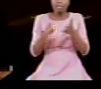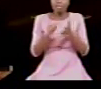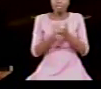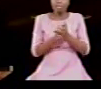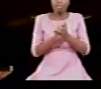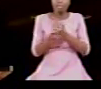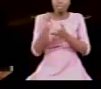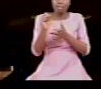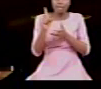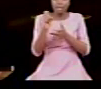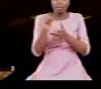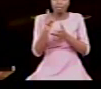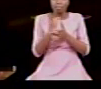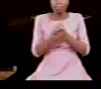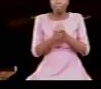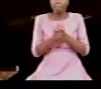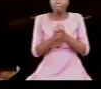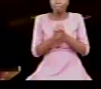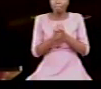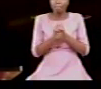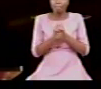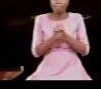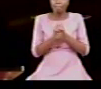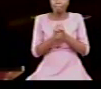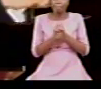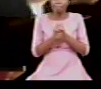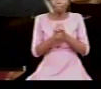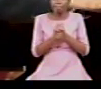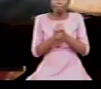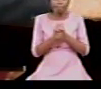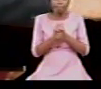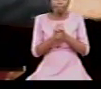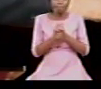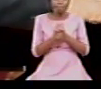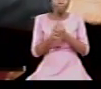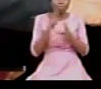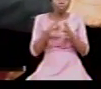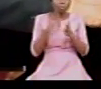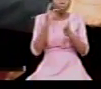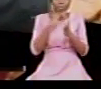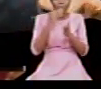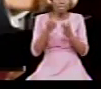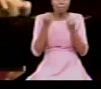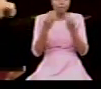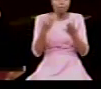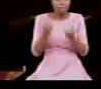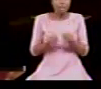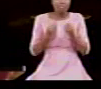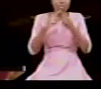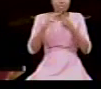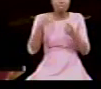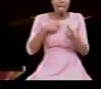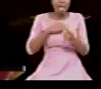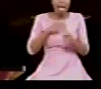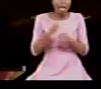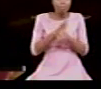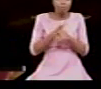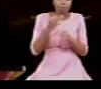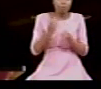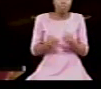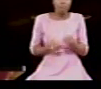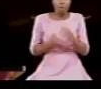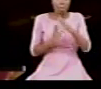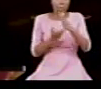verse 11 again. To what purpose is the motive of your sacrifices unto me? Say, Lord, I am full of the burnt offerings